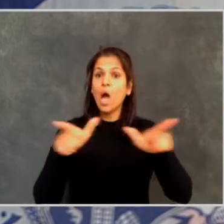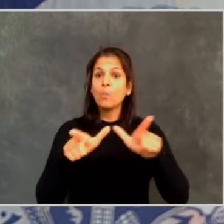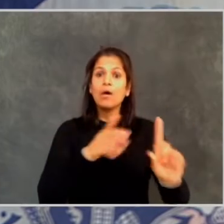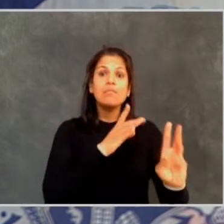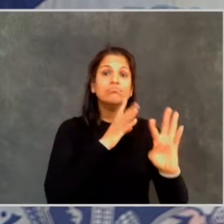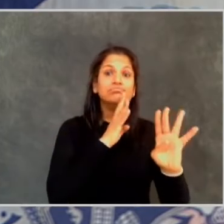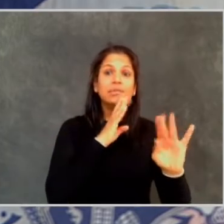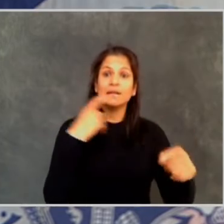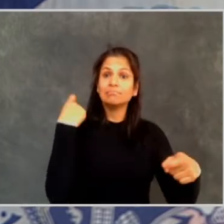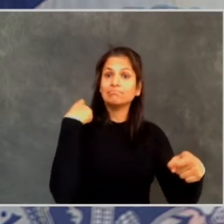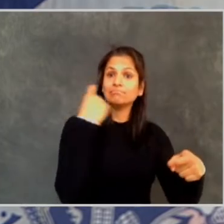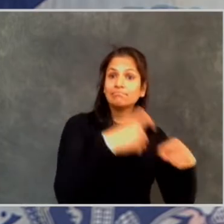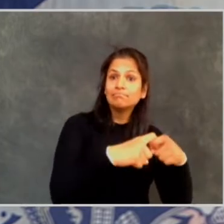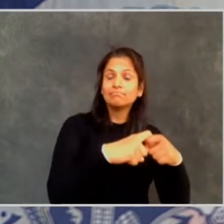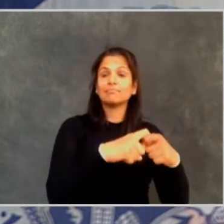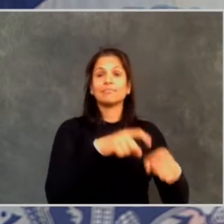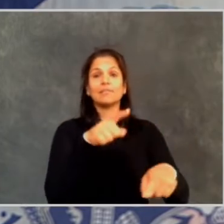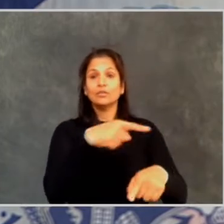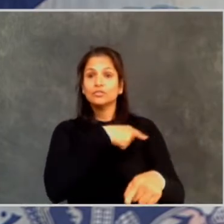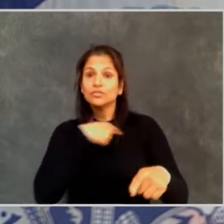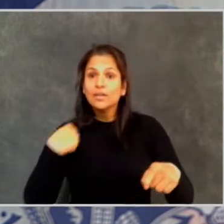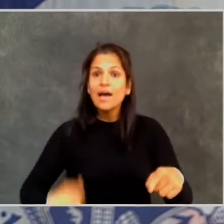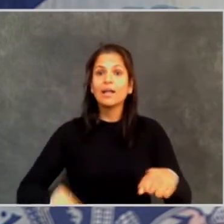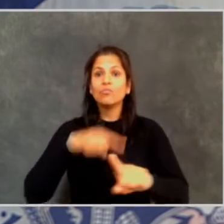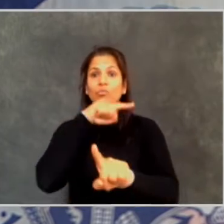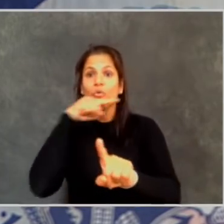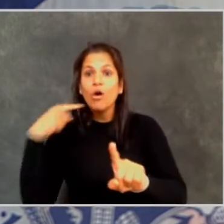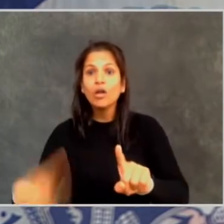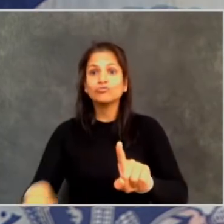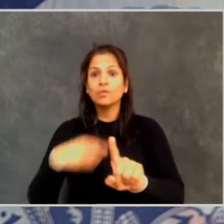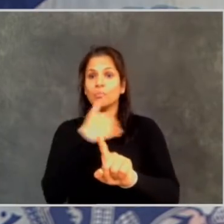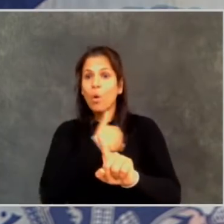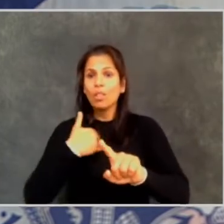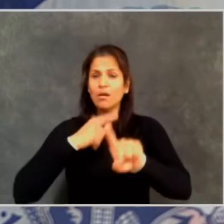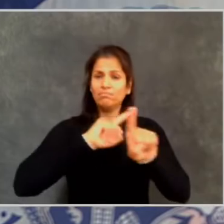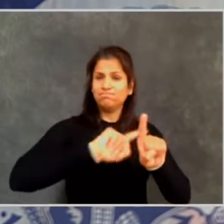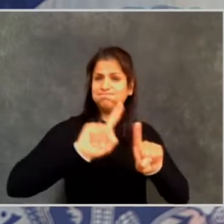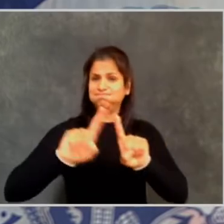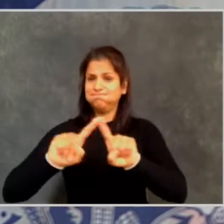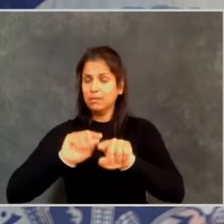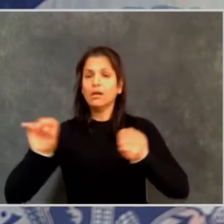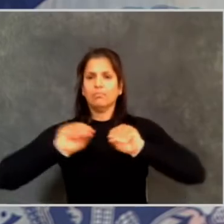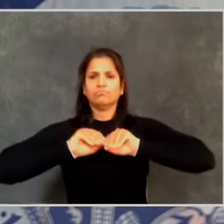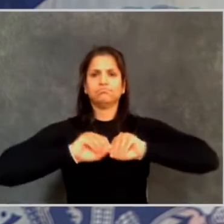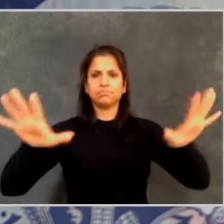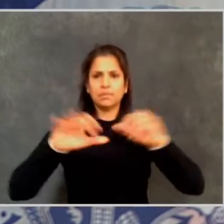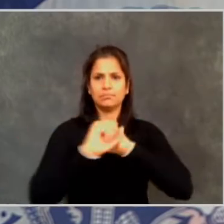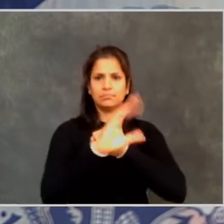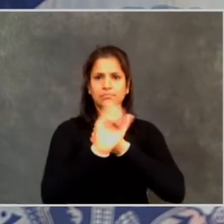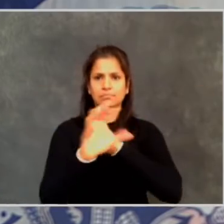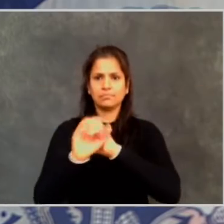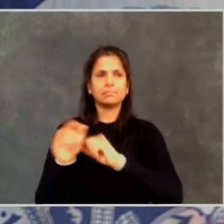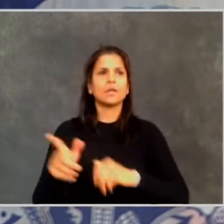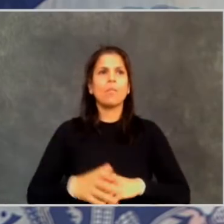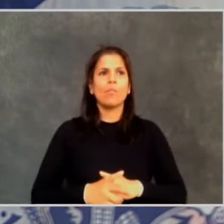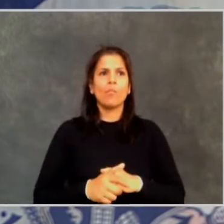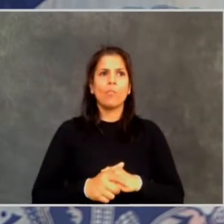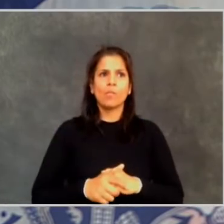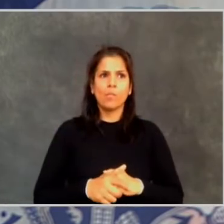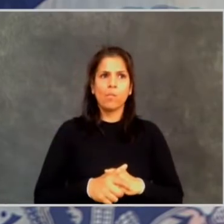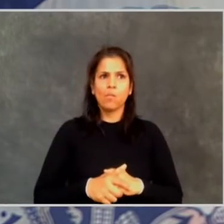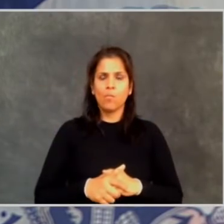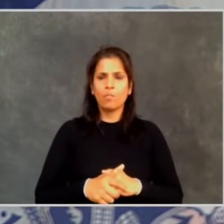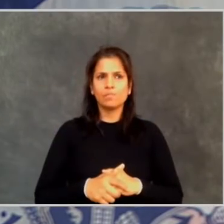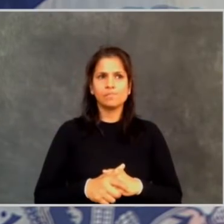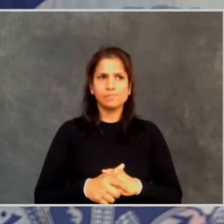to get healthcare workers out in the appropriate, safe way. So that's something that's literally being put together over these next few days. We'll announce